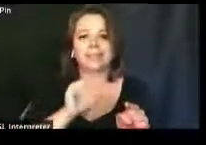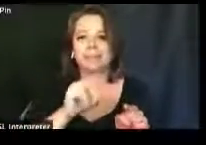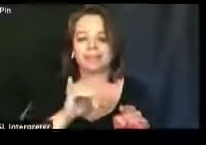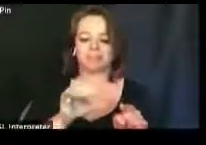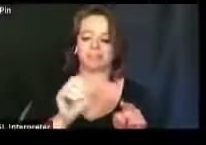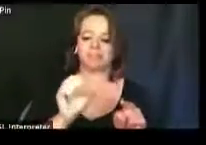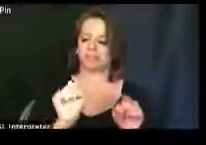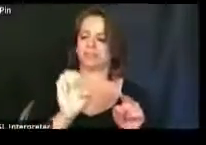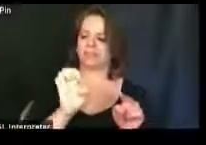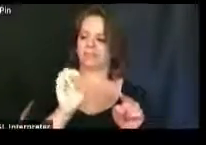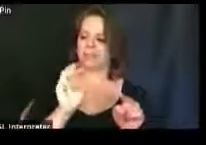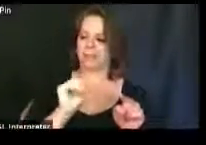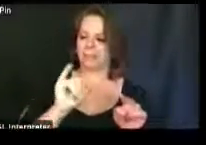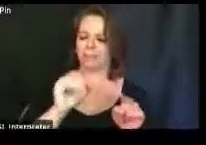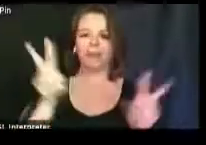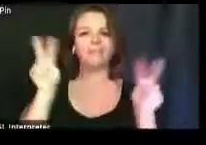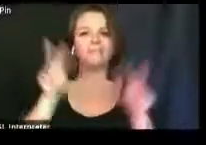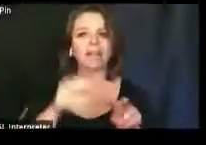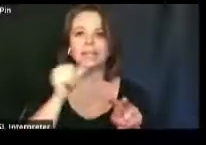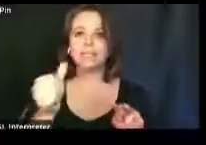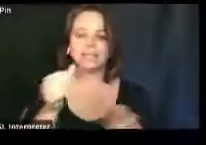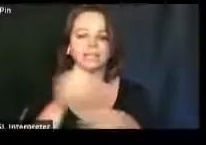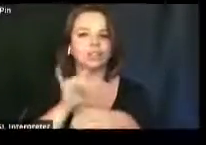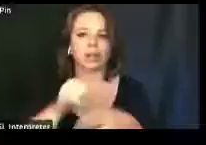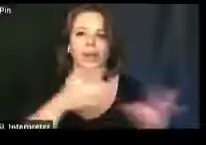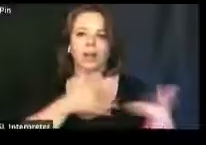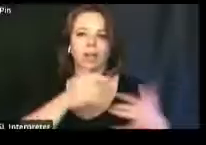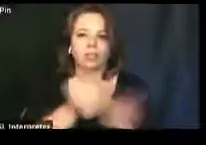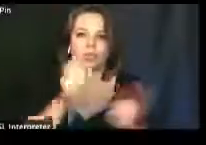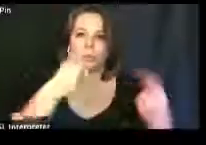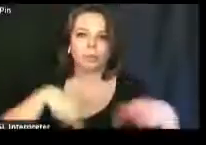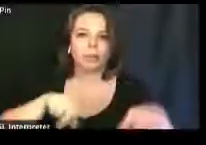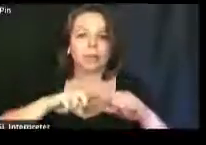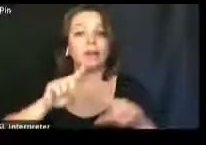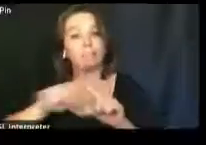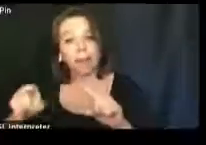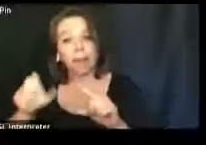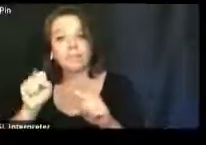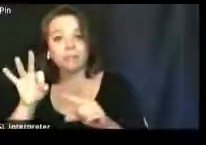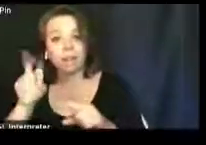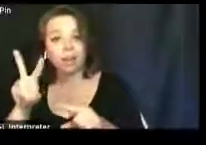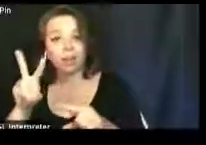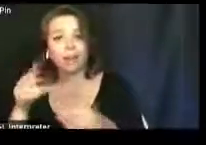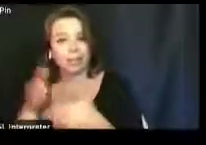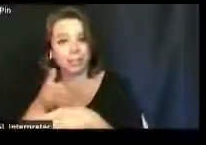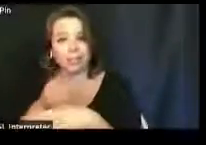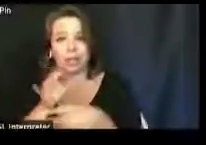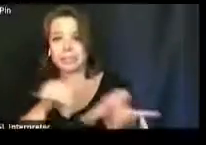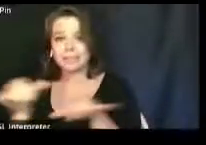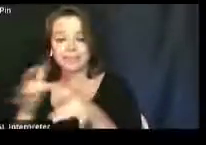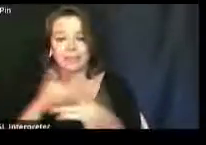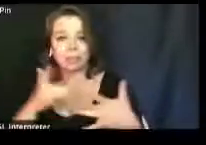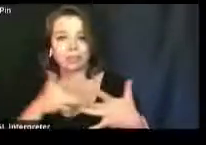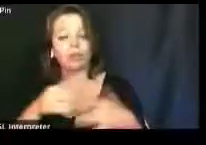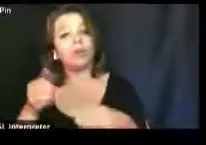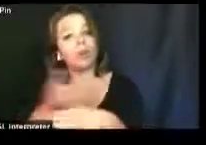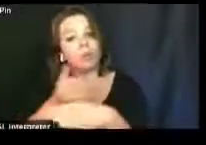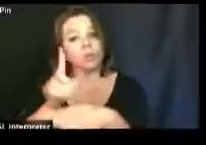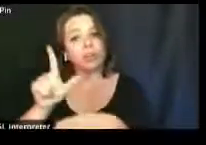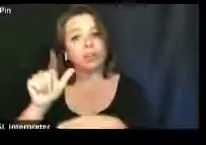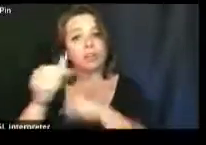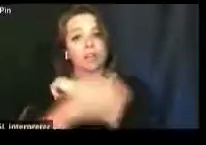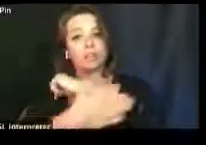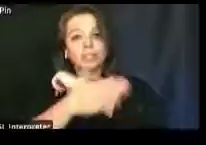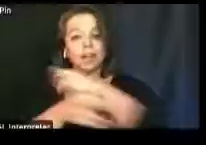to commute, but the San Fernando Valley does. Of course, we share Los Angeles County resources, which keeps us centered as a community